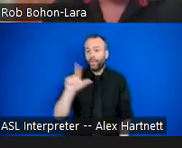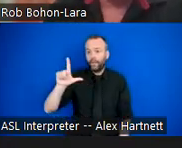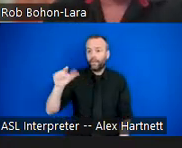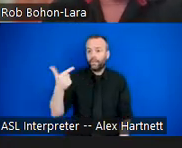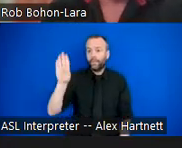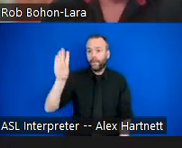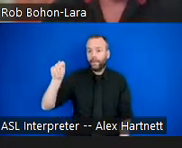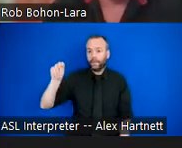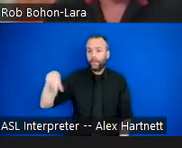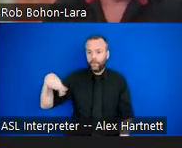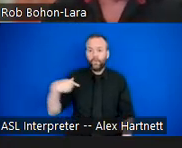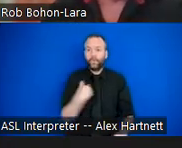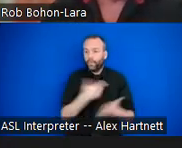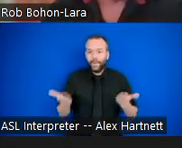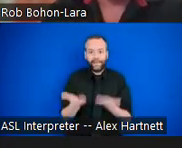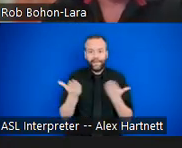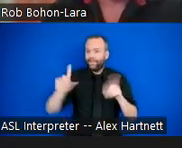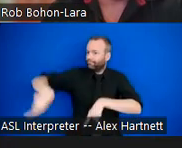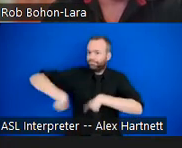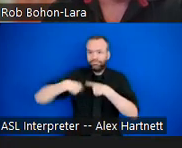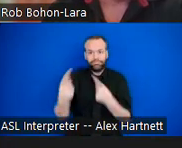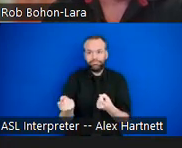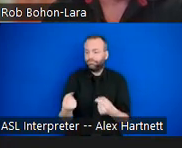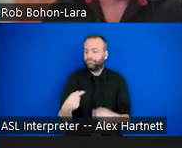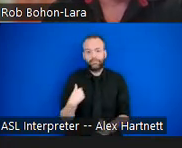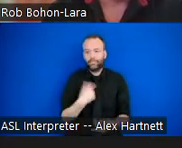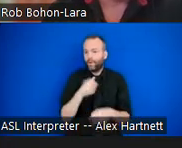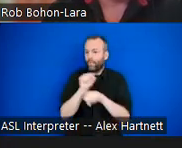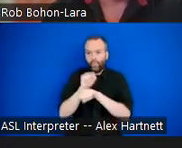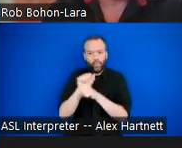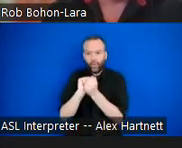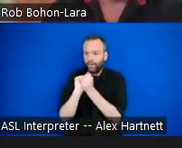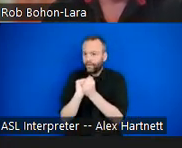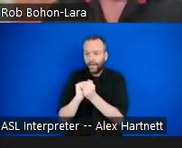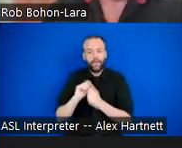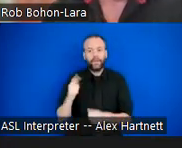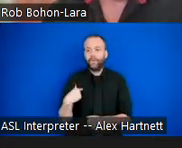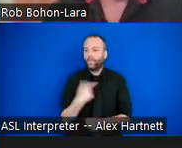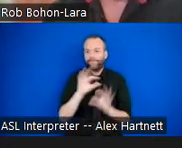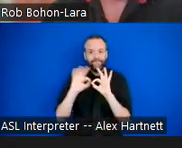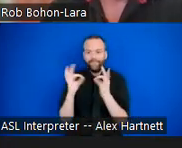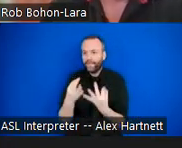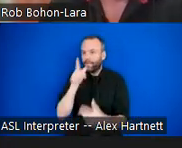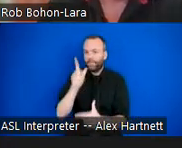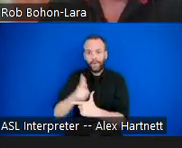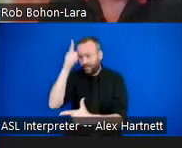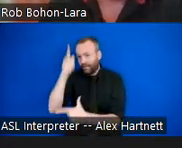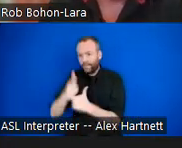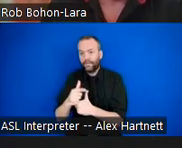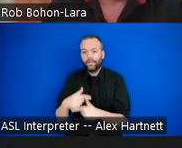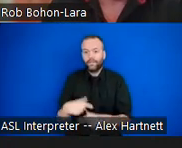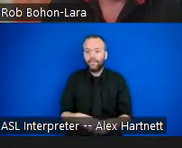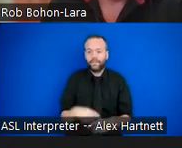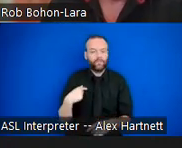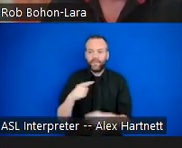are co-workers, we are friends, your sons and daughters, your brothers and sisters. And though we carry years of historical trauma